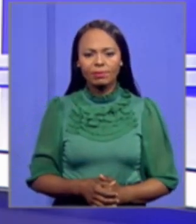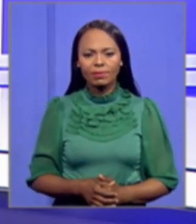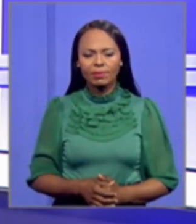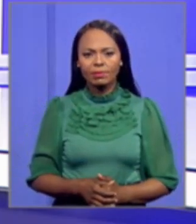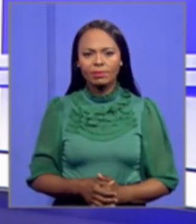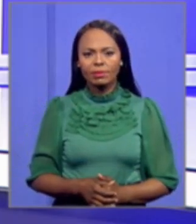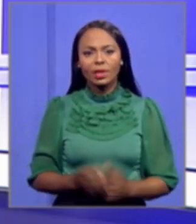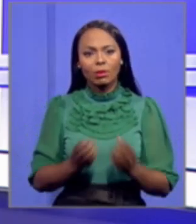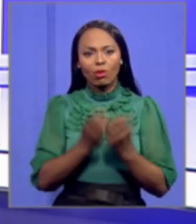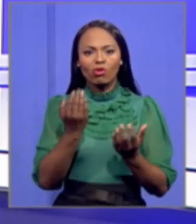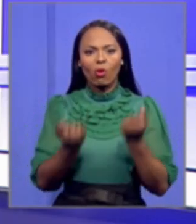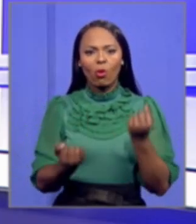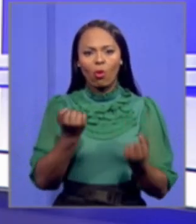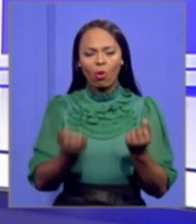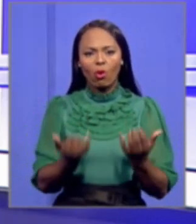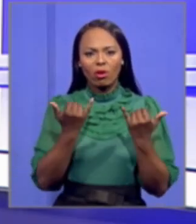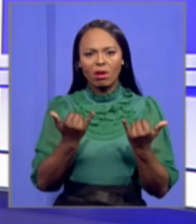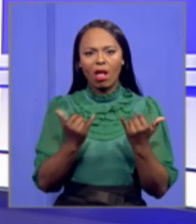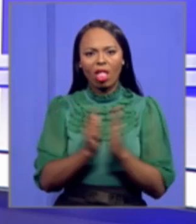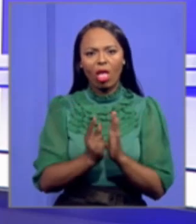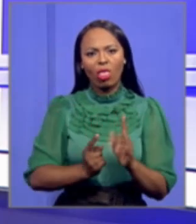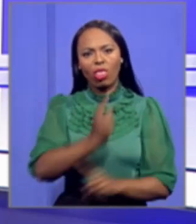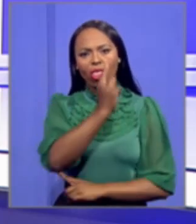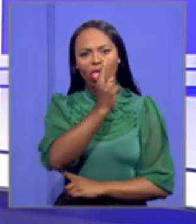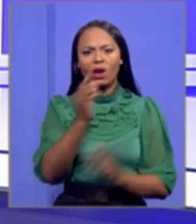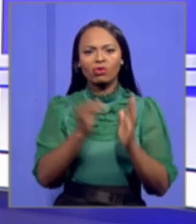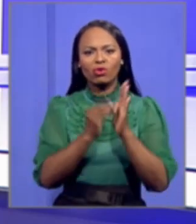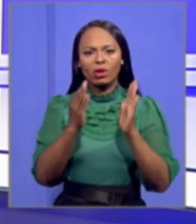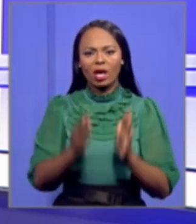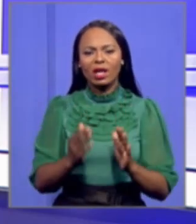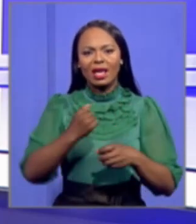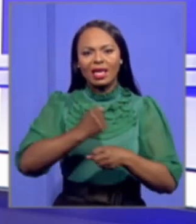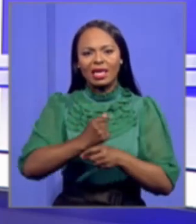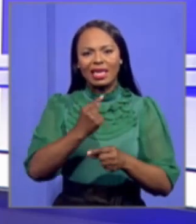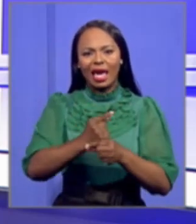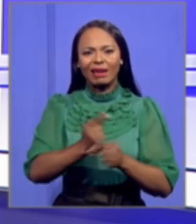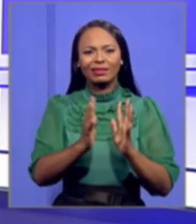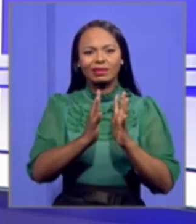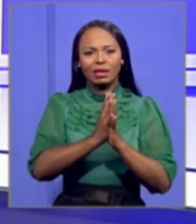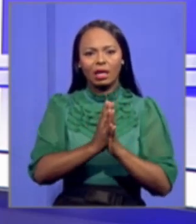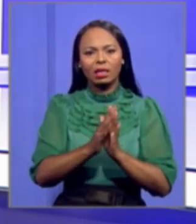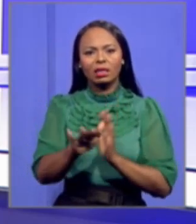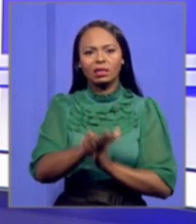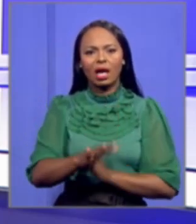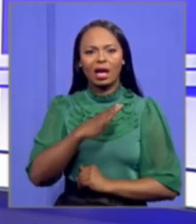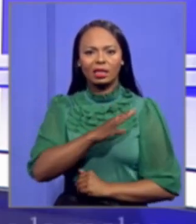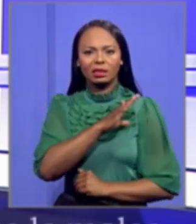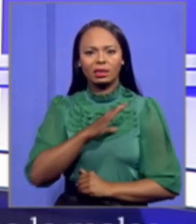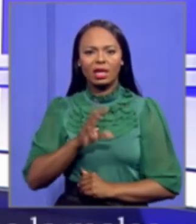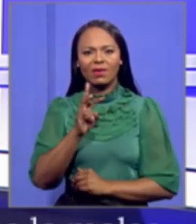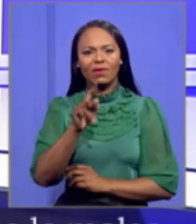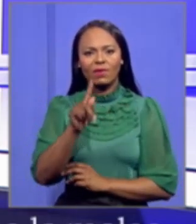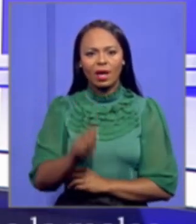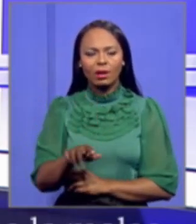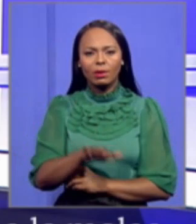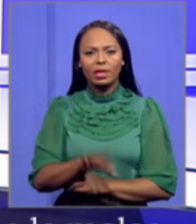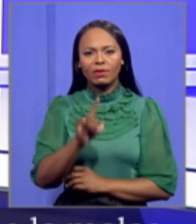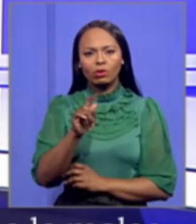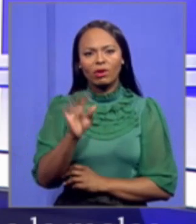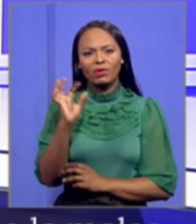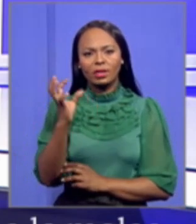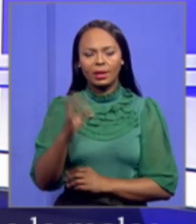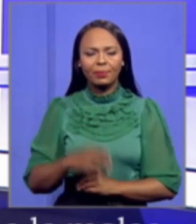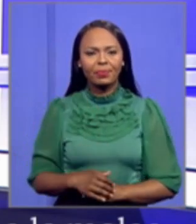Ho hlasetswe nyewe ya tlolo ya molao kgahlanong le barutwana ba bane ba grade 10 ba sekolo sa Christian Divet sebakeng sa Diverstop Free